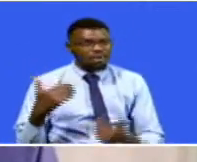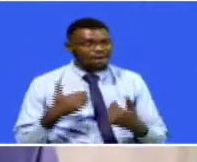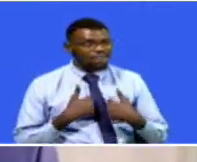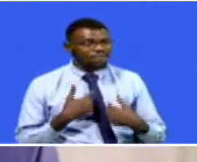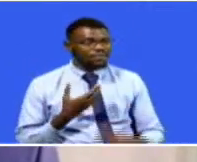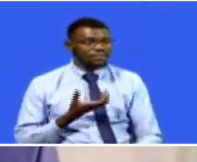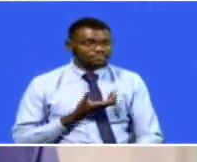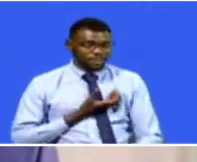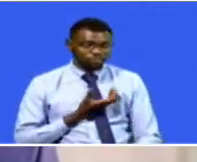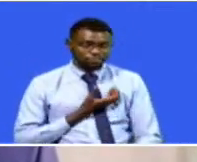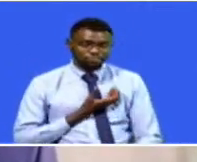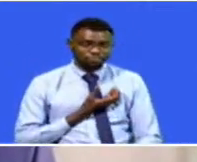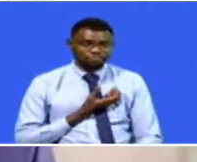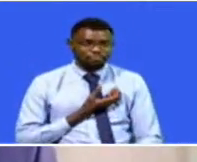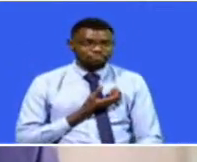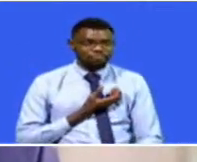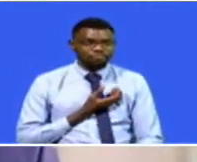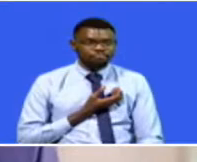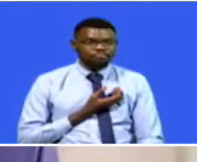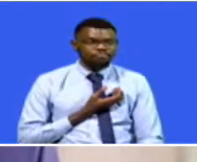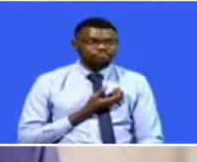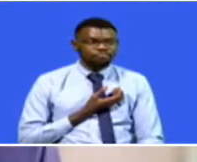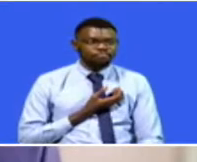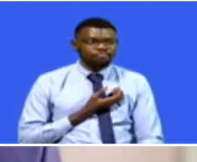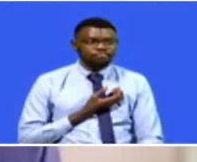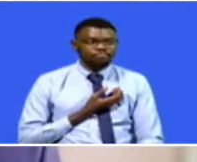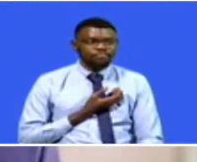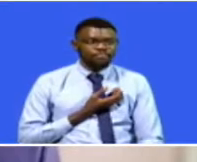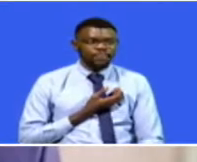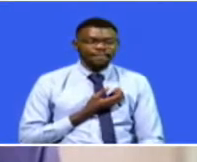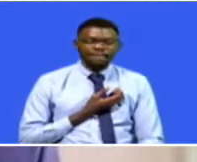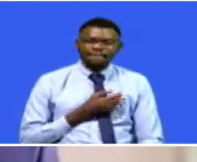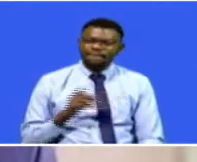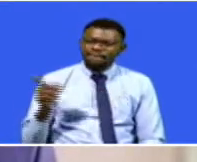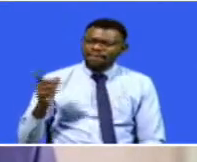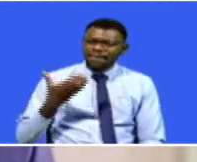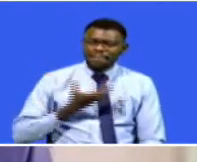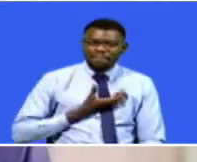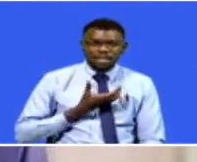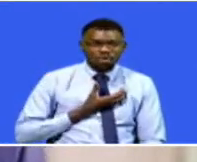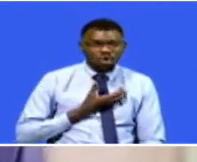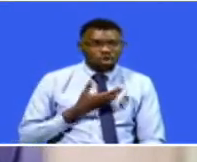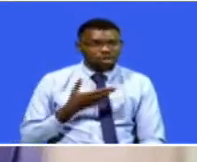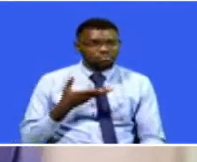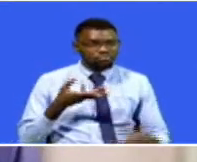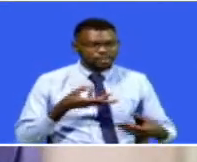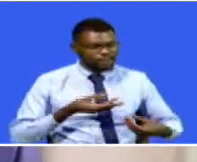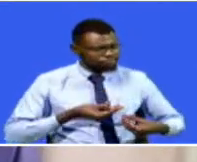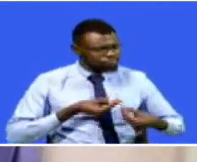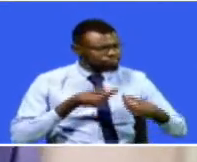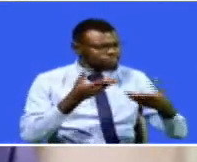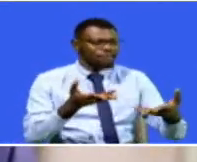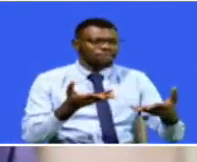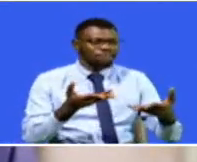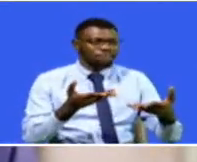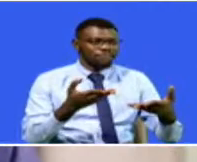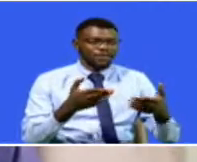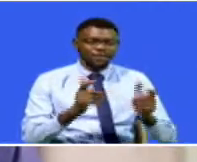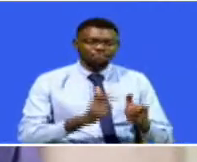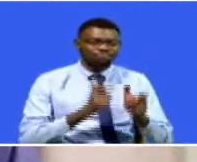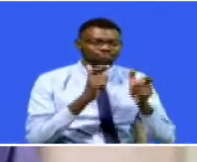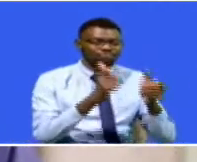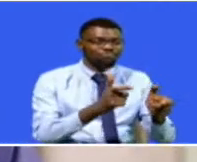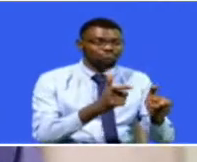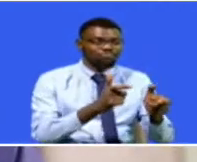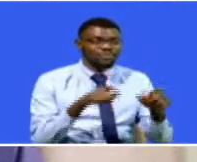medal. Talking about the Andrew Carnegie Medal of Philanthropy. And right here in Kenya,